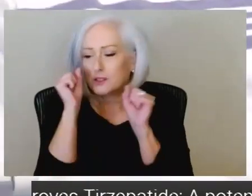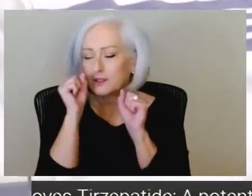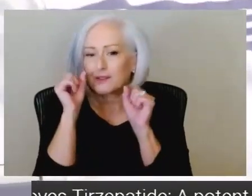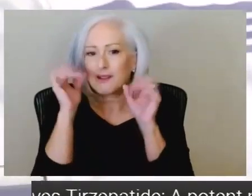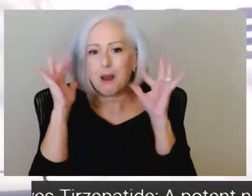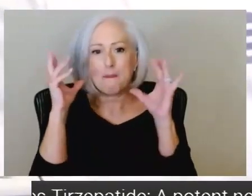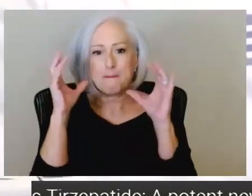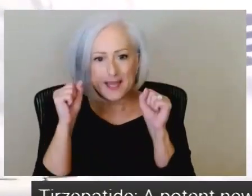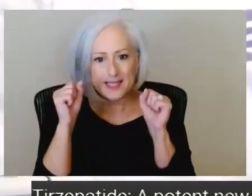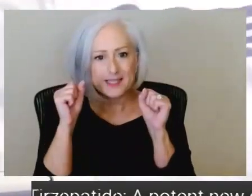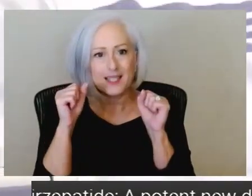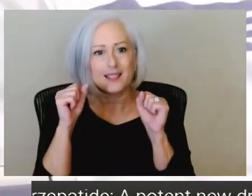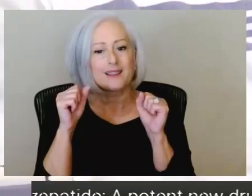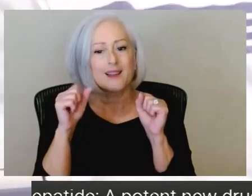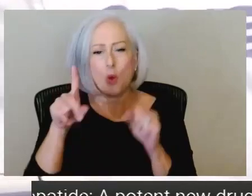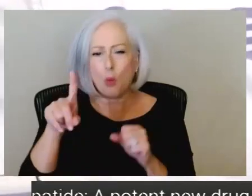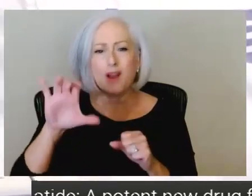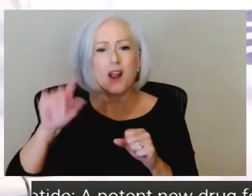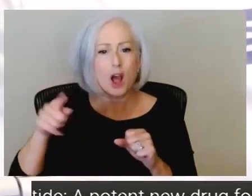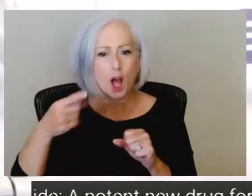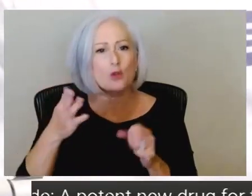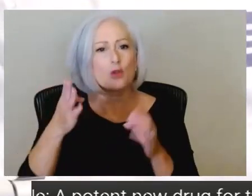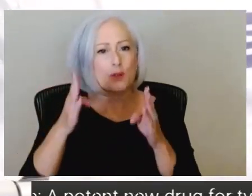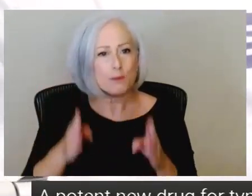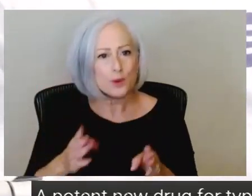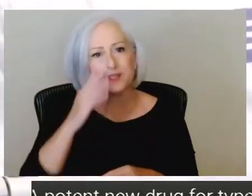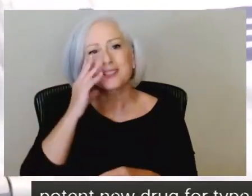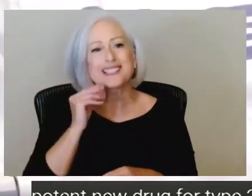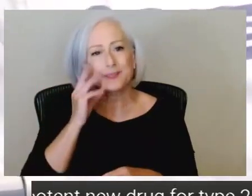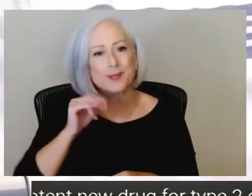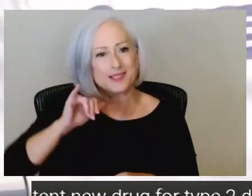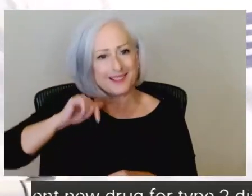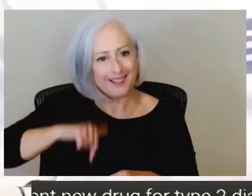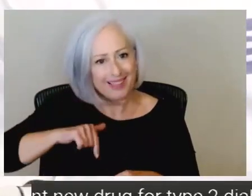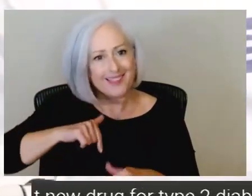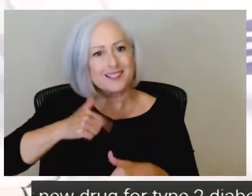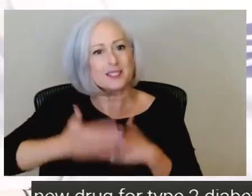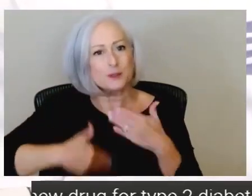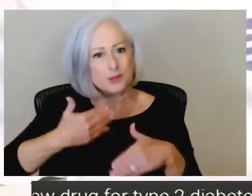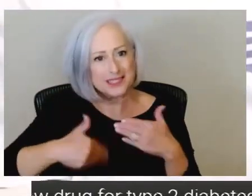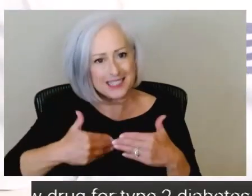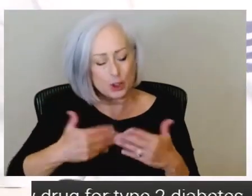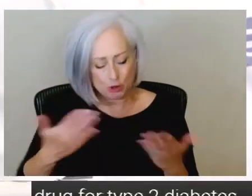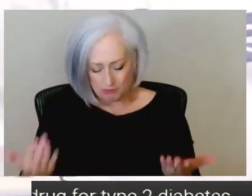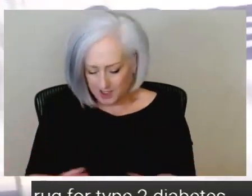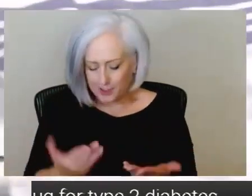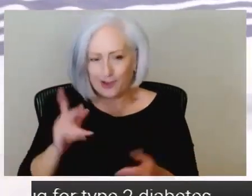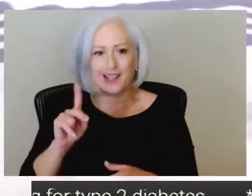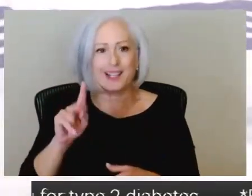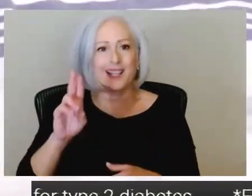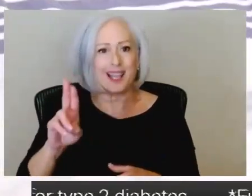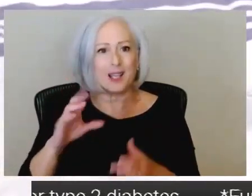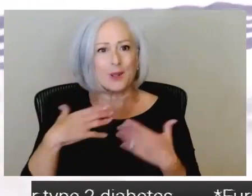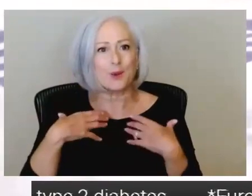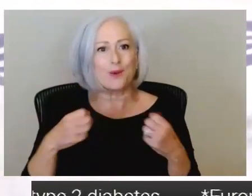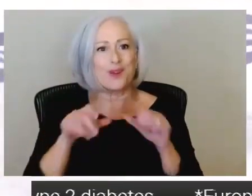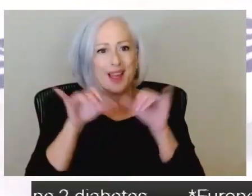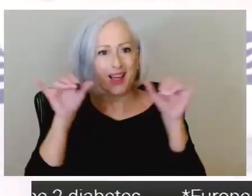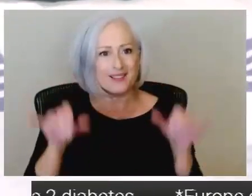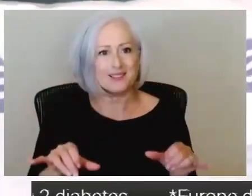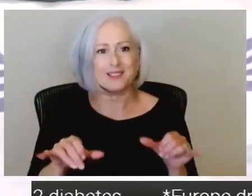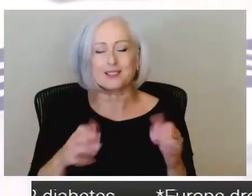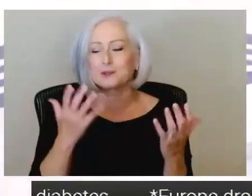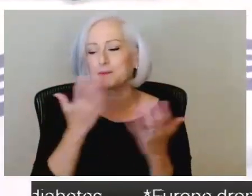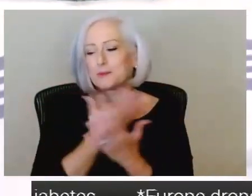this procedure for her essential tremor here at the University of Kansas Health System. And this is a very special day, and this is something